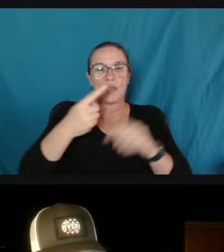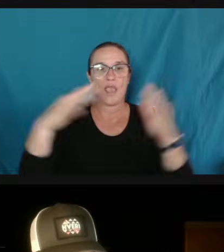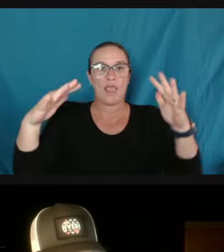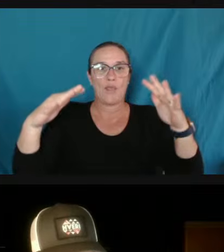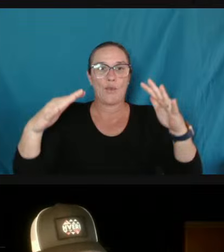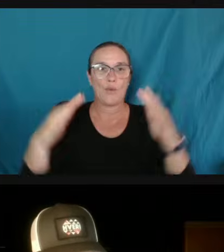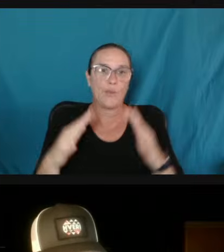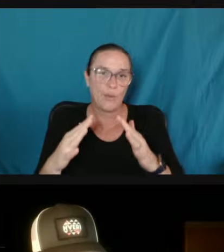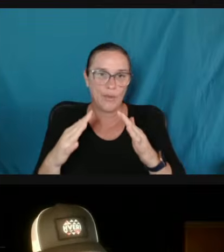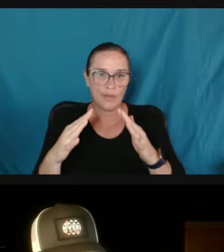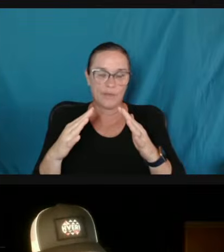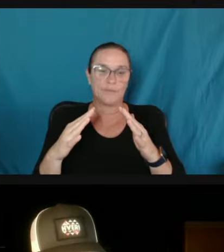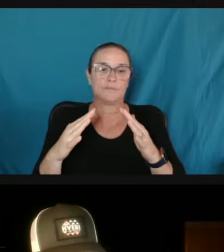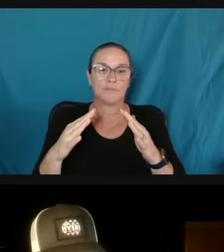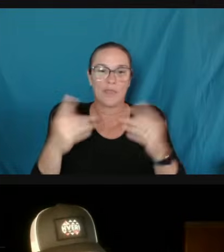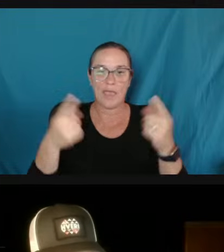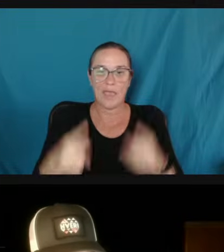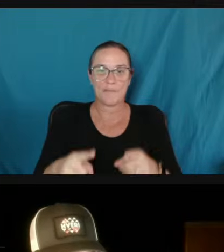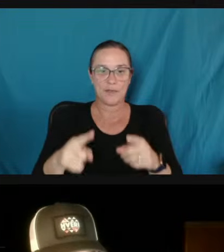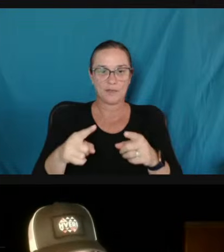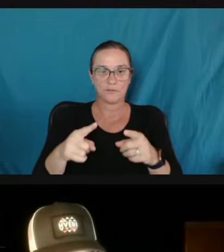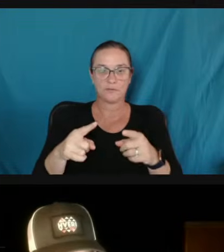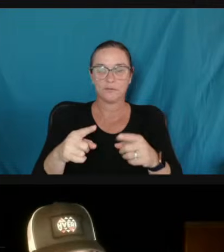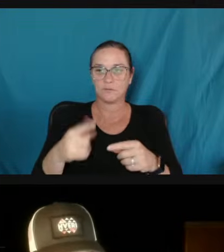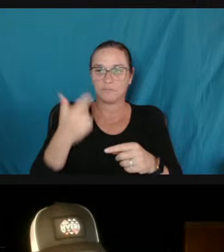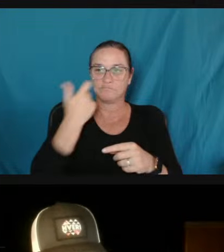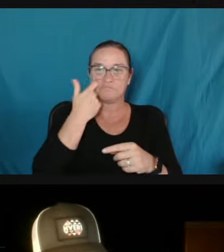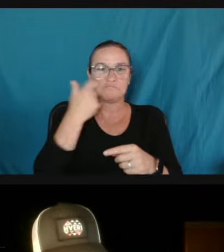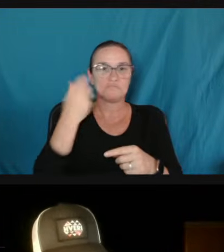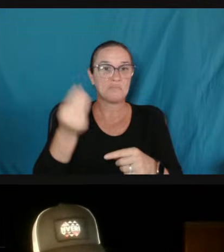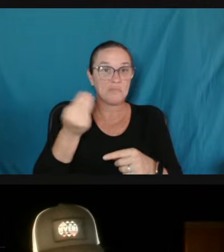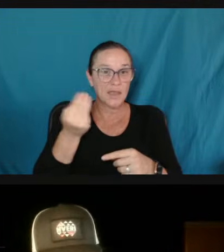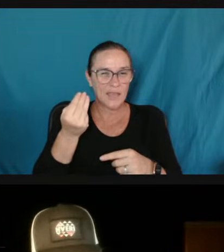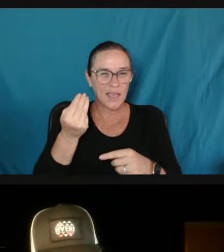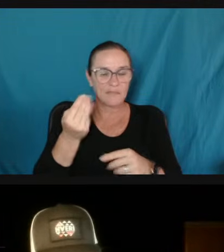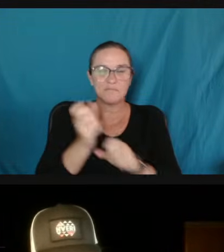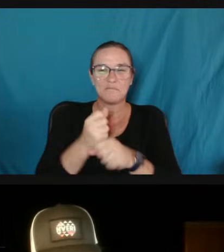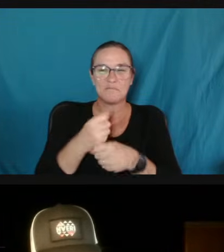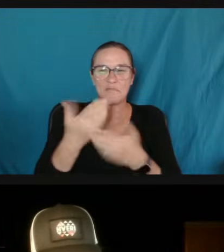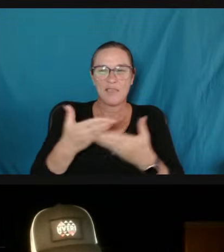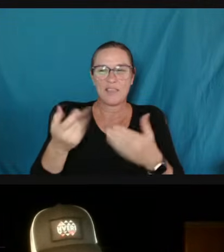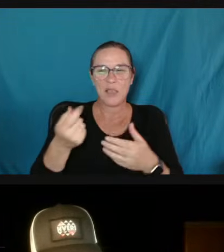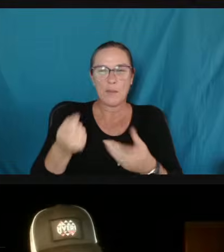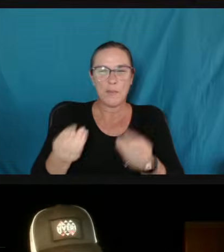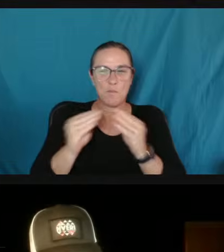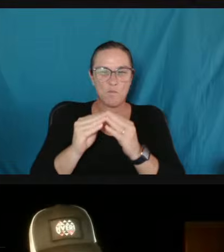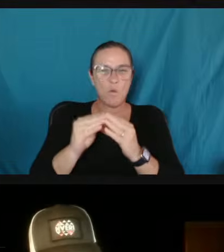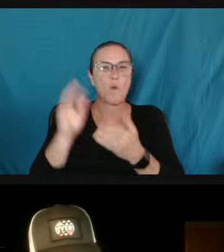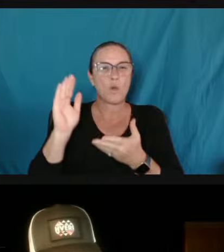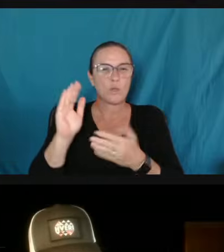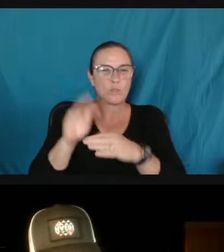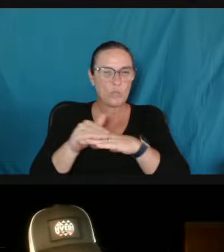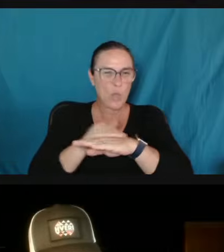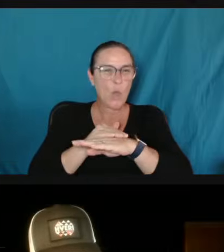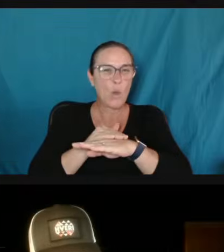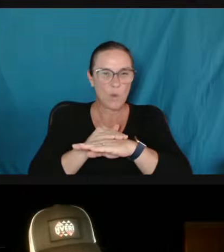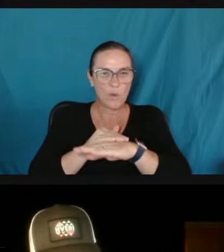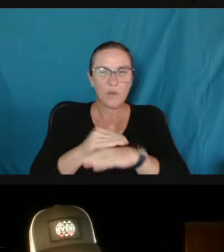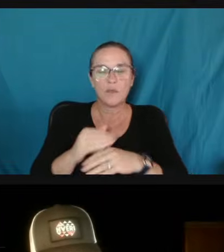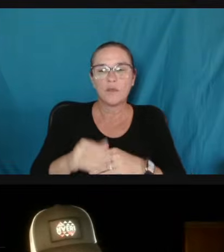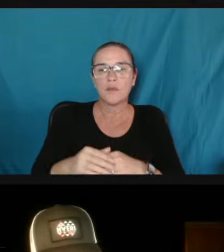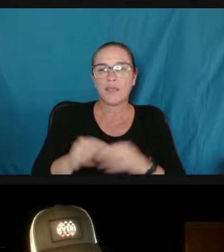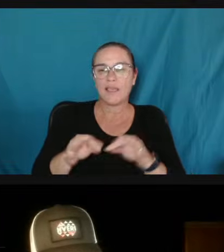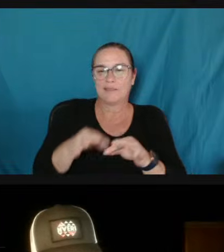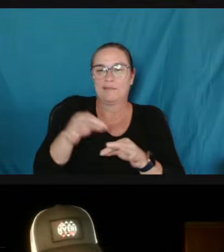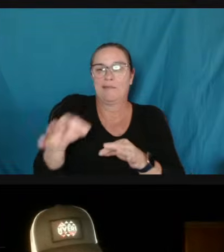deflationary excursion here this past Monday, which slowed things down and has delayed the window of